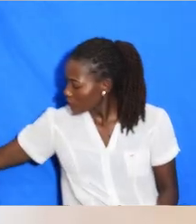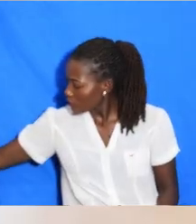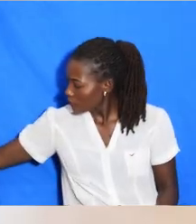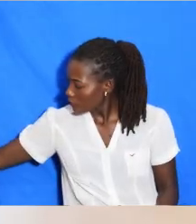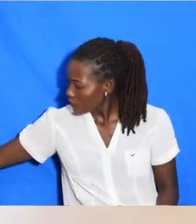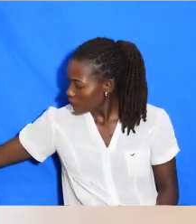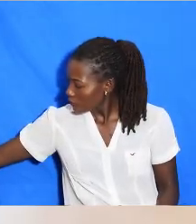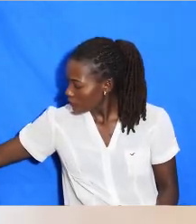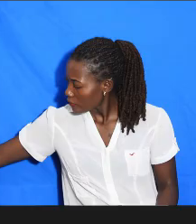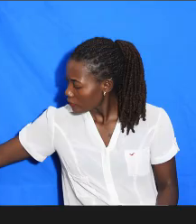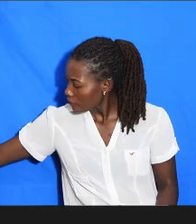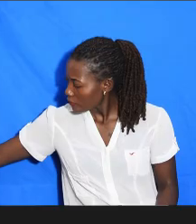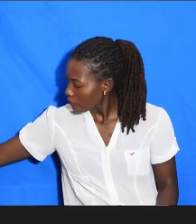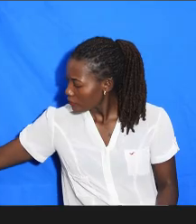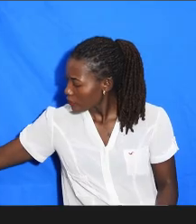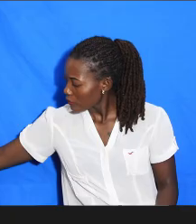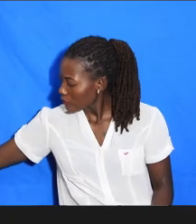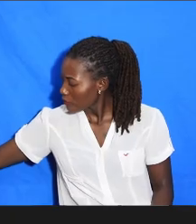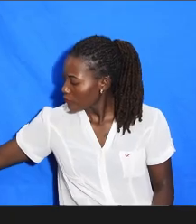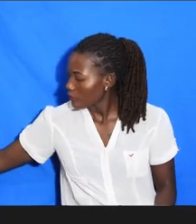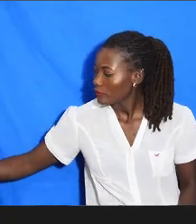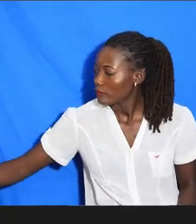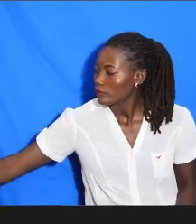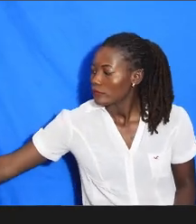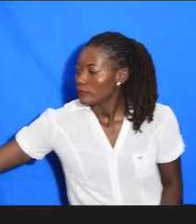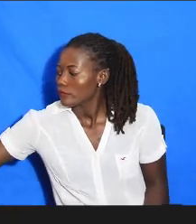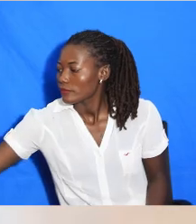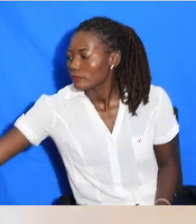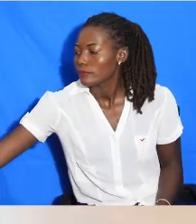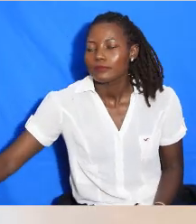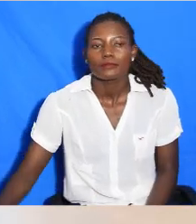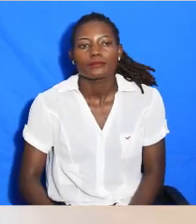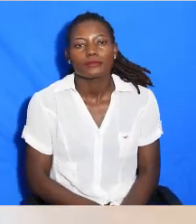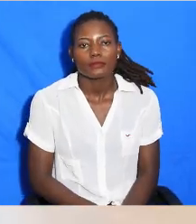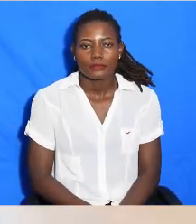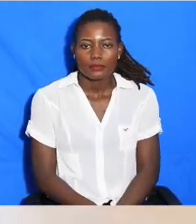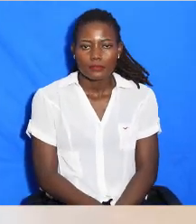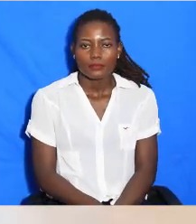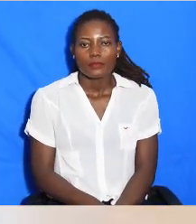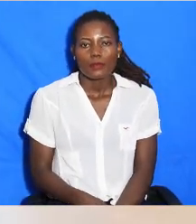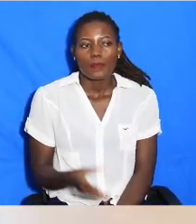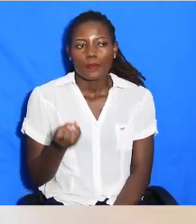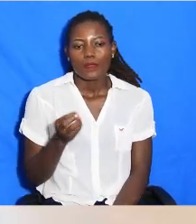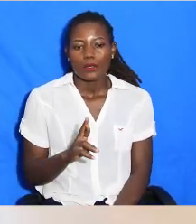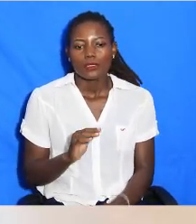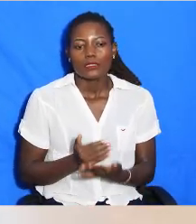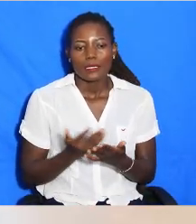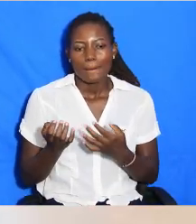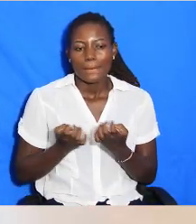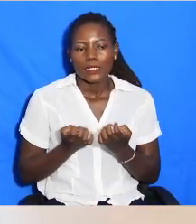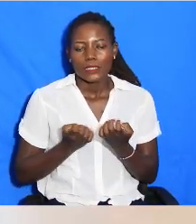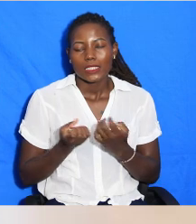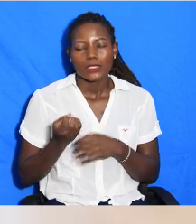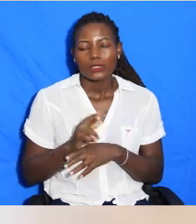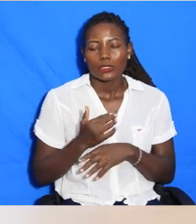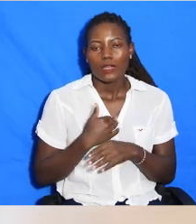you Mm-hmm, studying it, when if you mm-hmm, studied and have some job or have some business, or even have a mm-hmm.